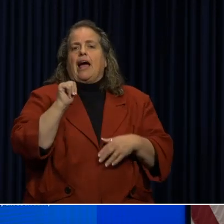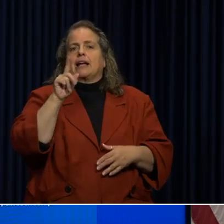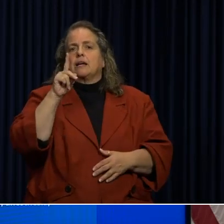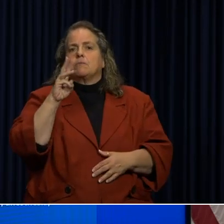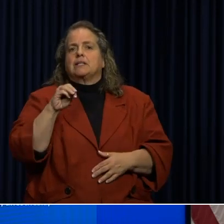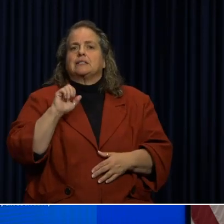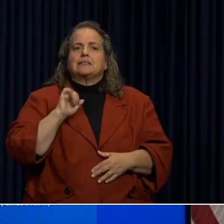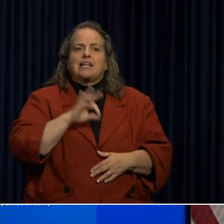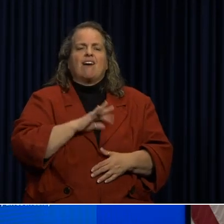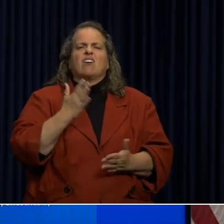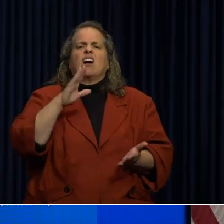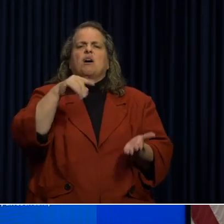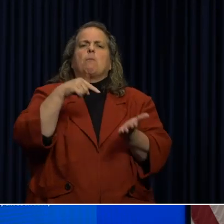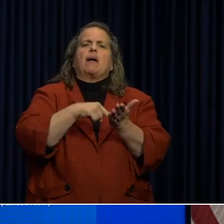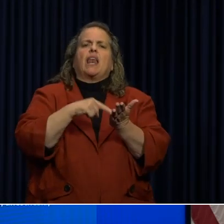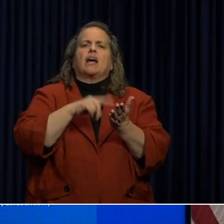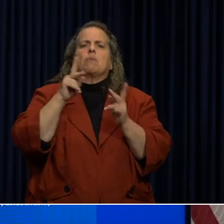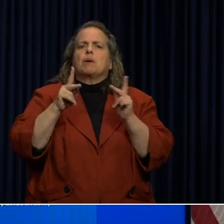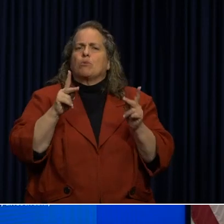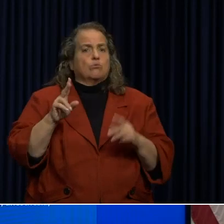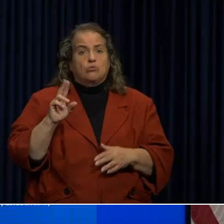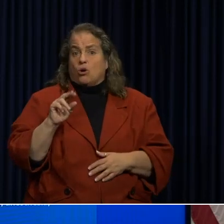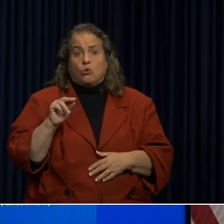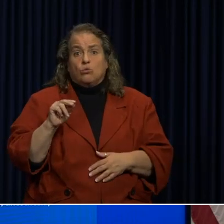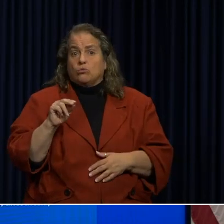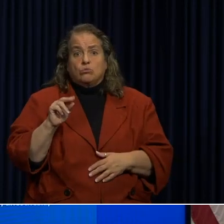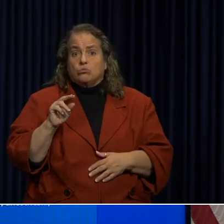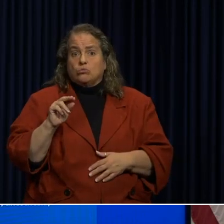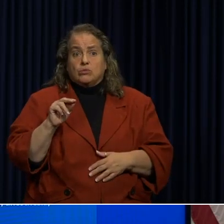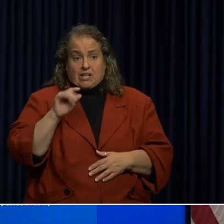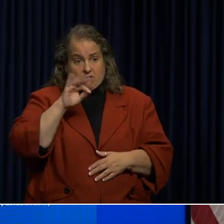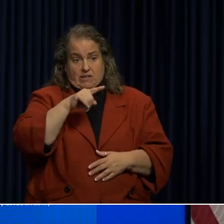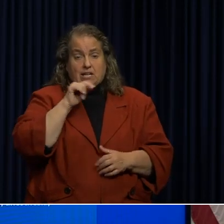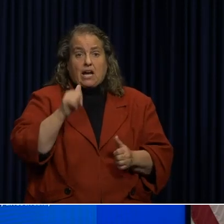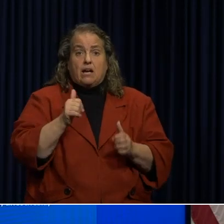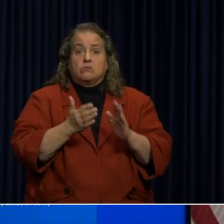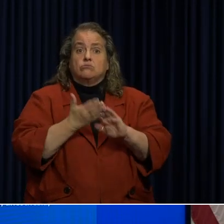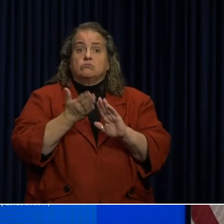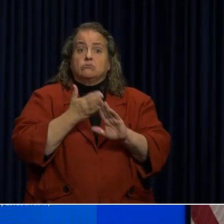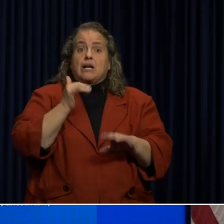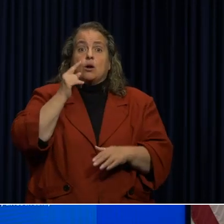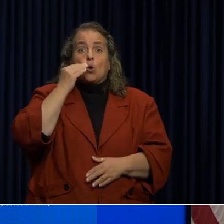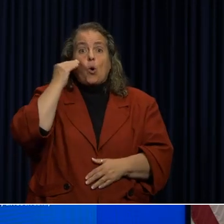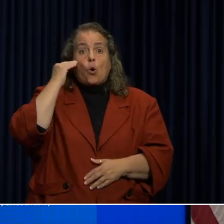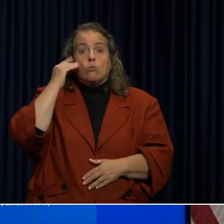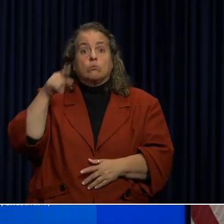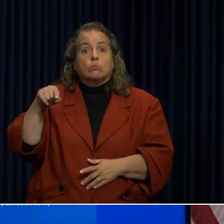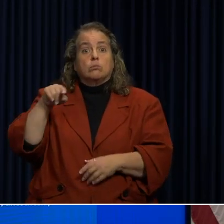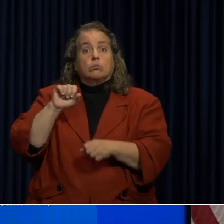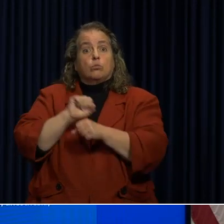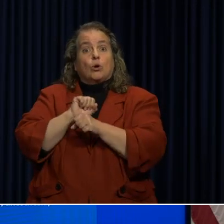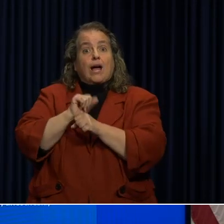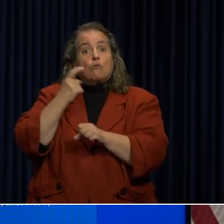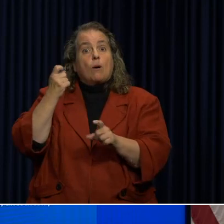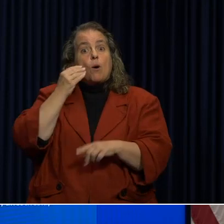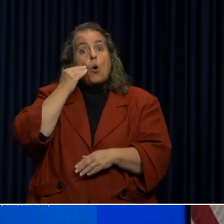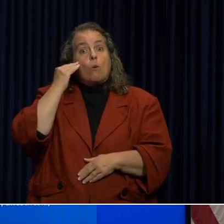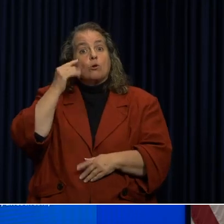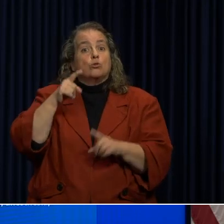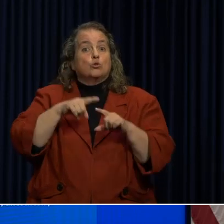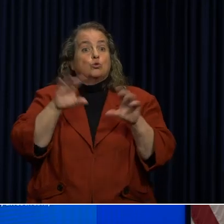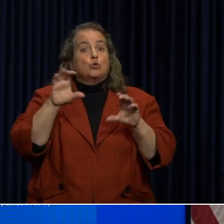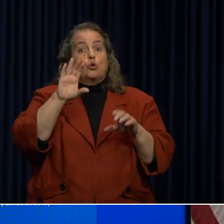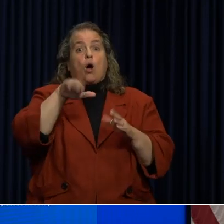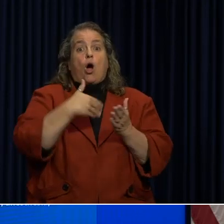maybe billing, you figure that out. No. If they can operate via telework, they ought to be. And if you